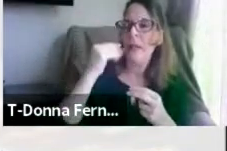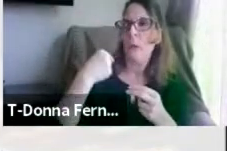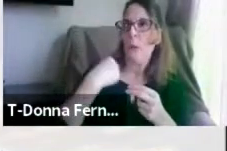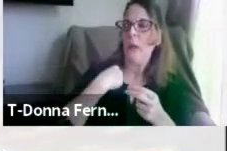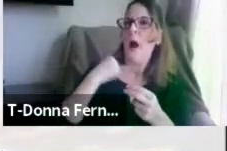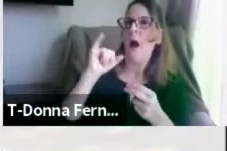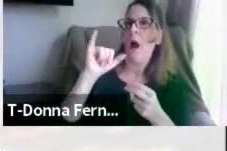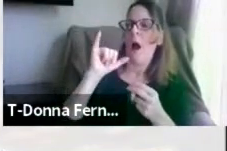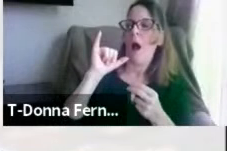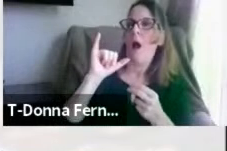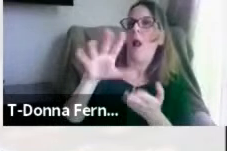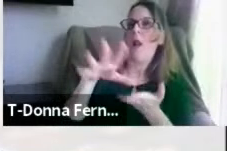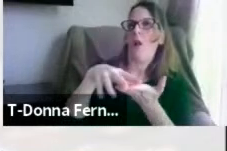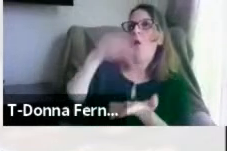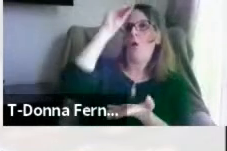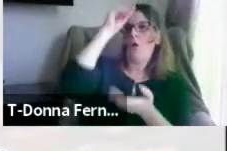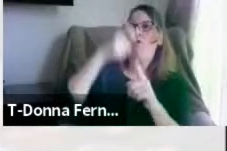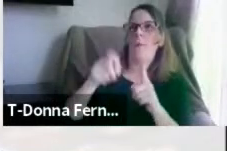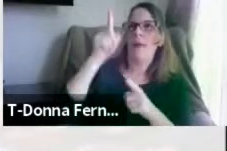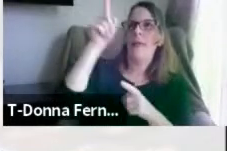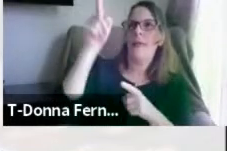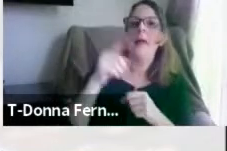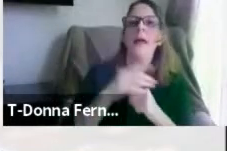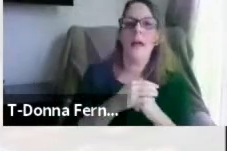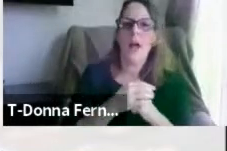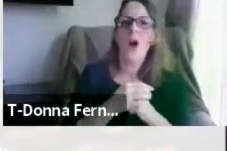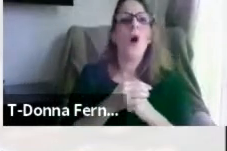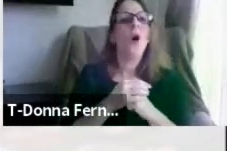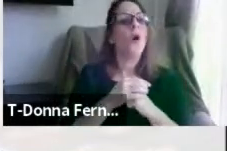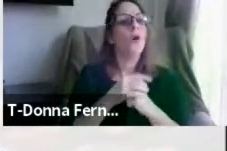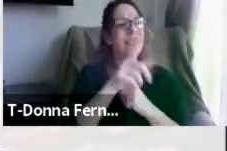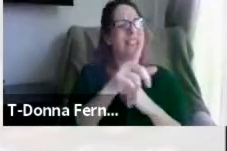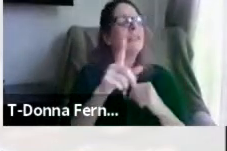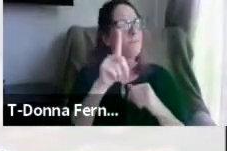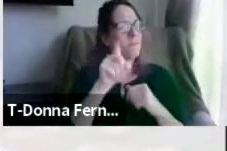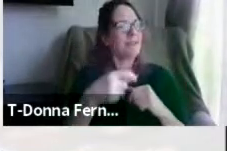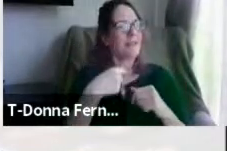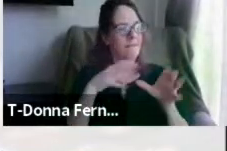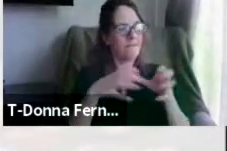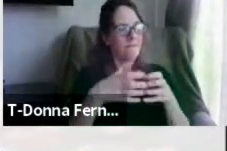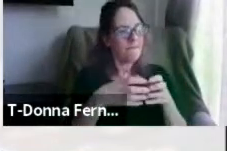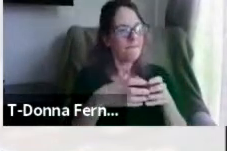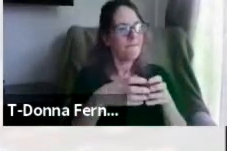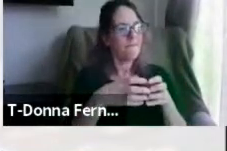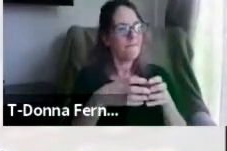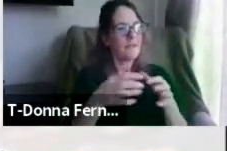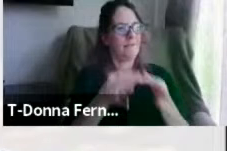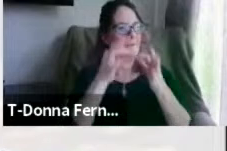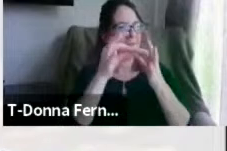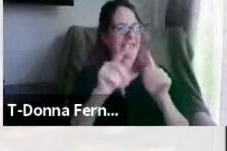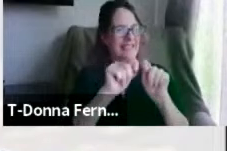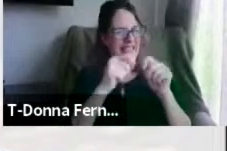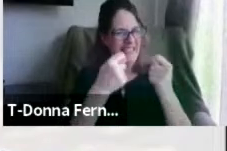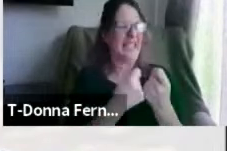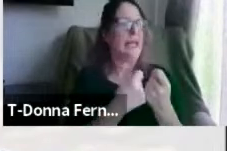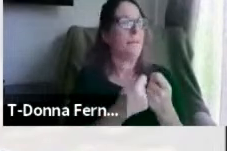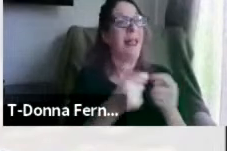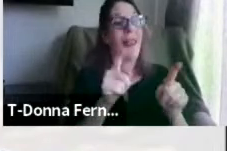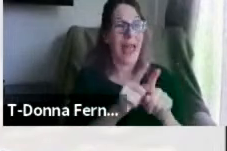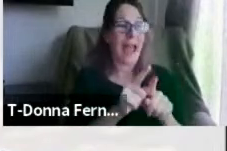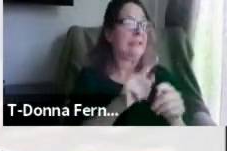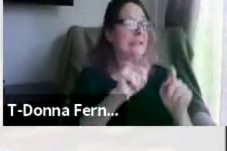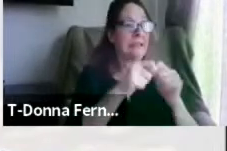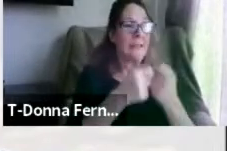this. Designate teams when you're scheduling your staff. This means, for example, team A, B,